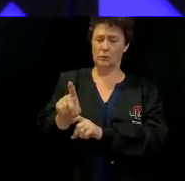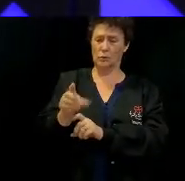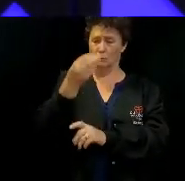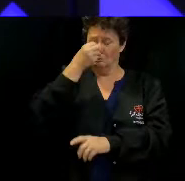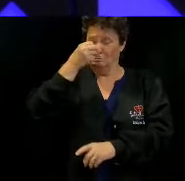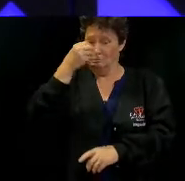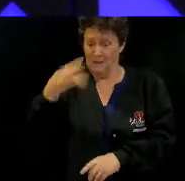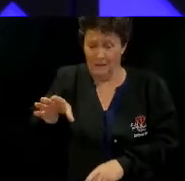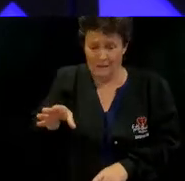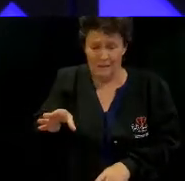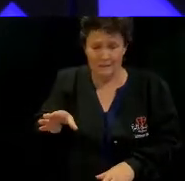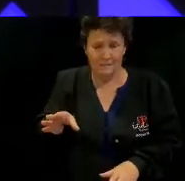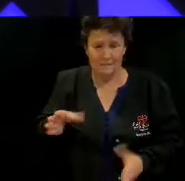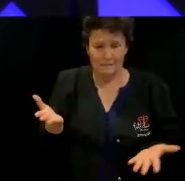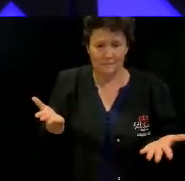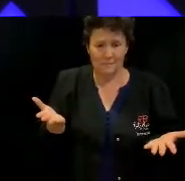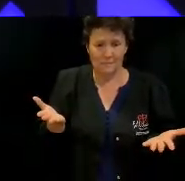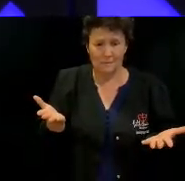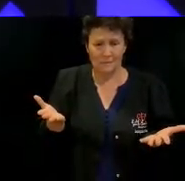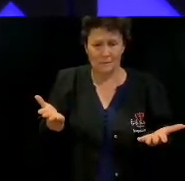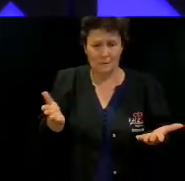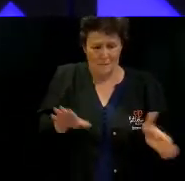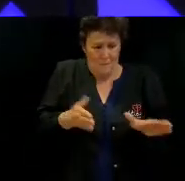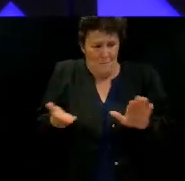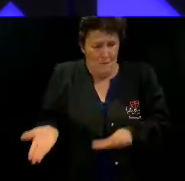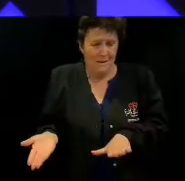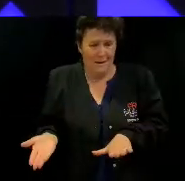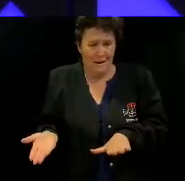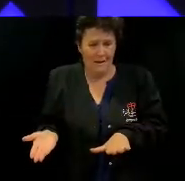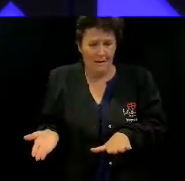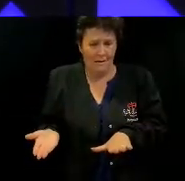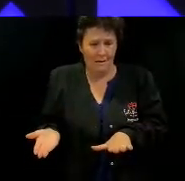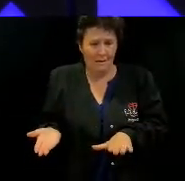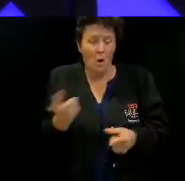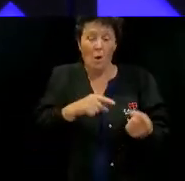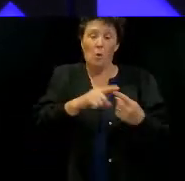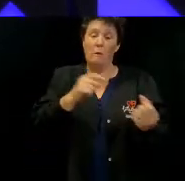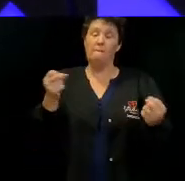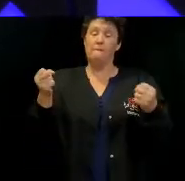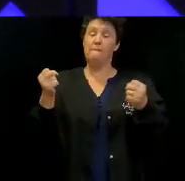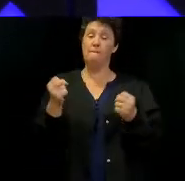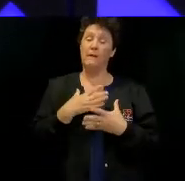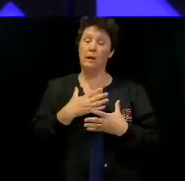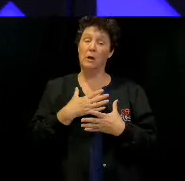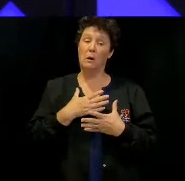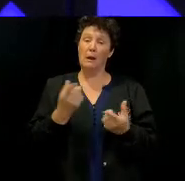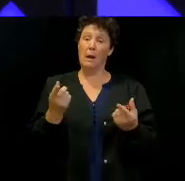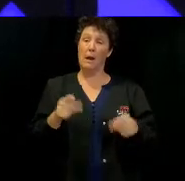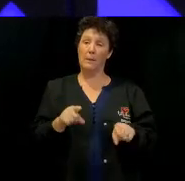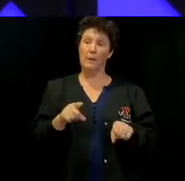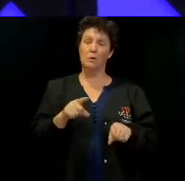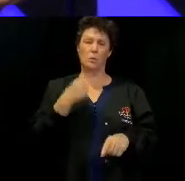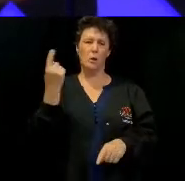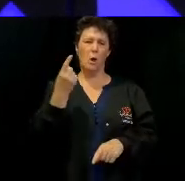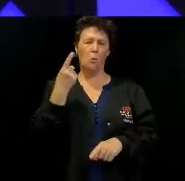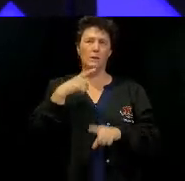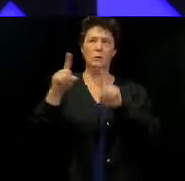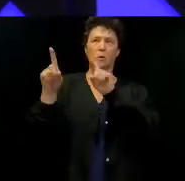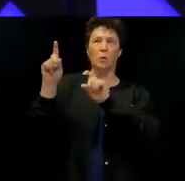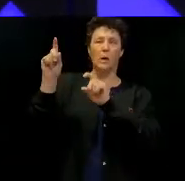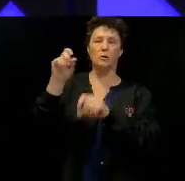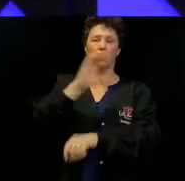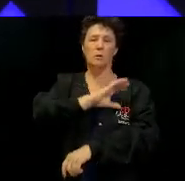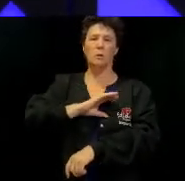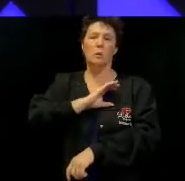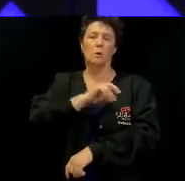care?" See, whenever fear comes, it always makes us question the character of God. Whenever fear